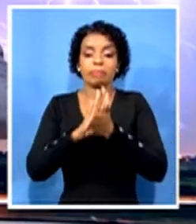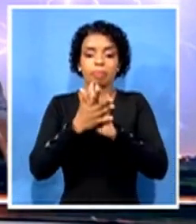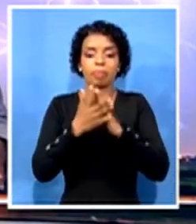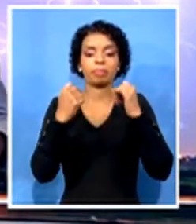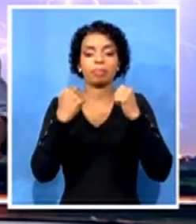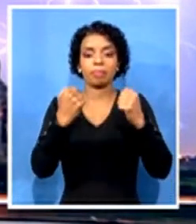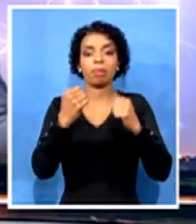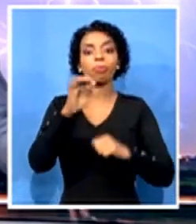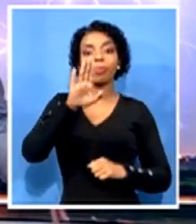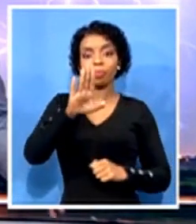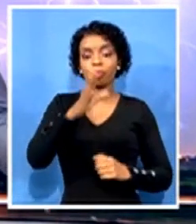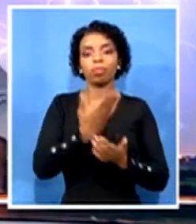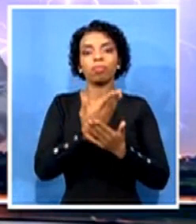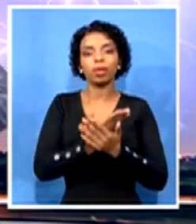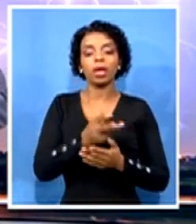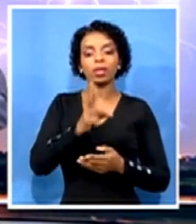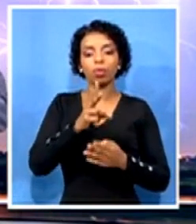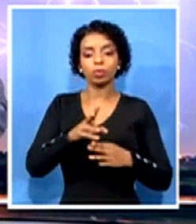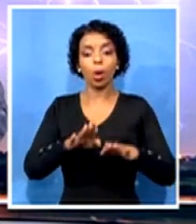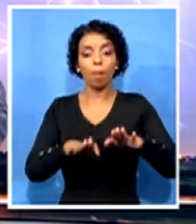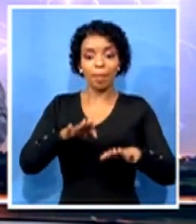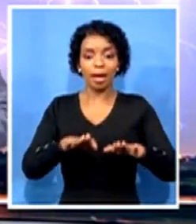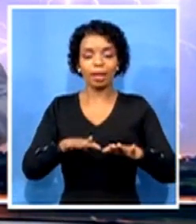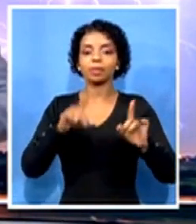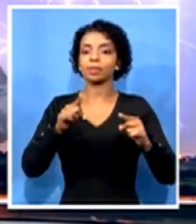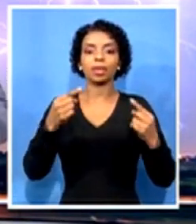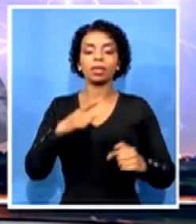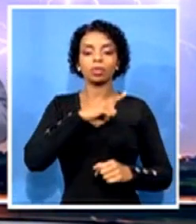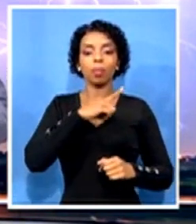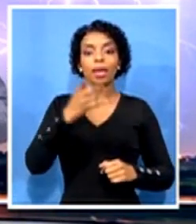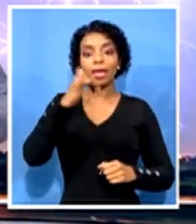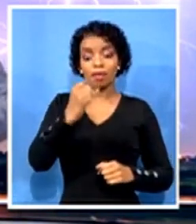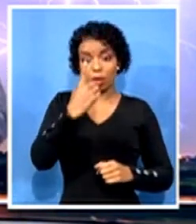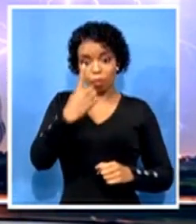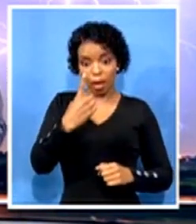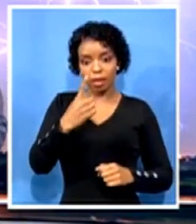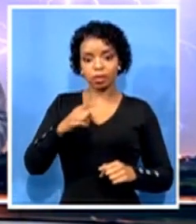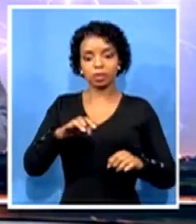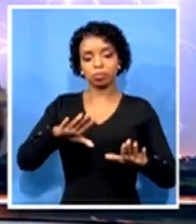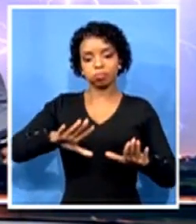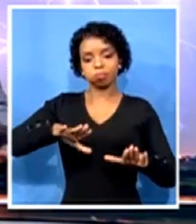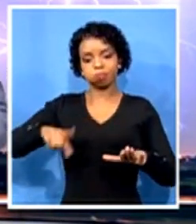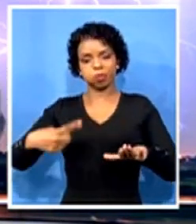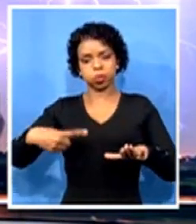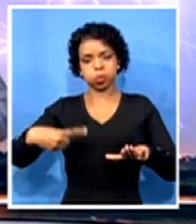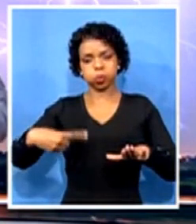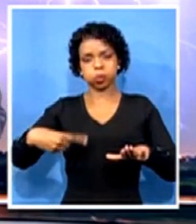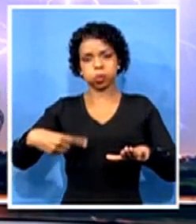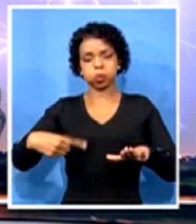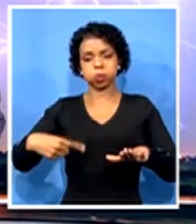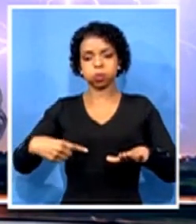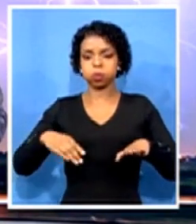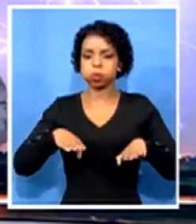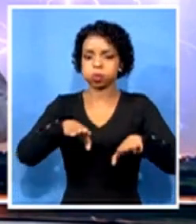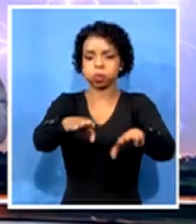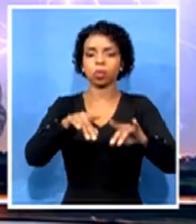if one tire is on the pool of water and another one is not, then it brings a lot of imbalancing, and it can quickly turn or skid. So please be